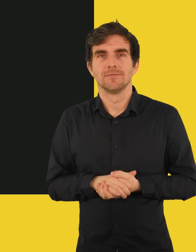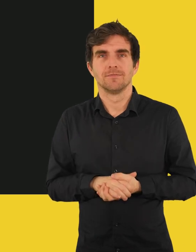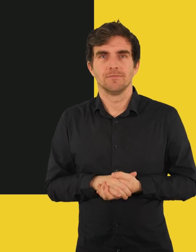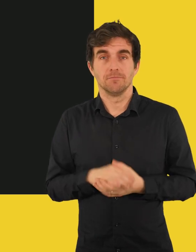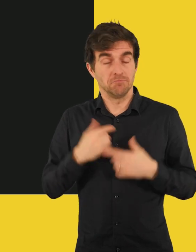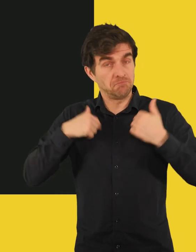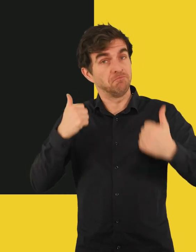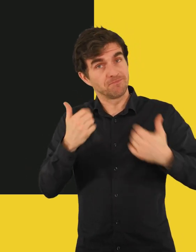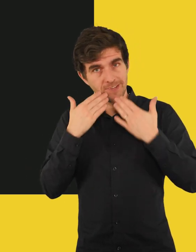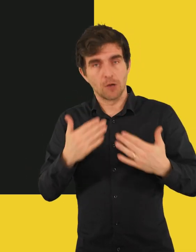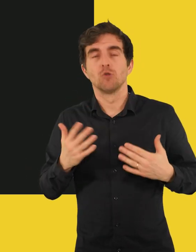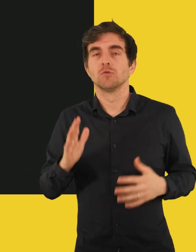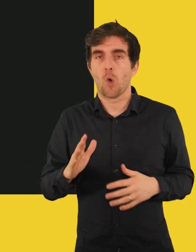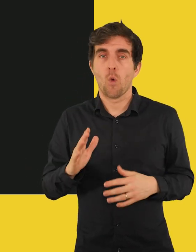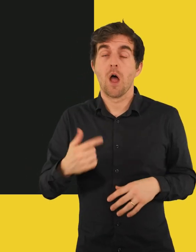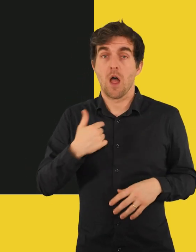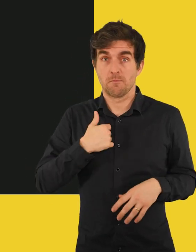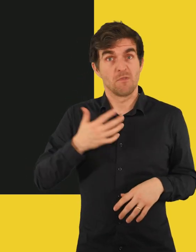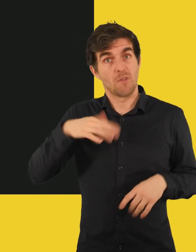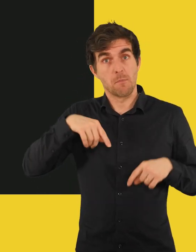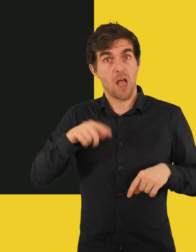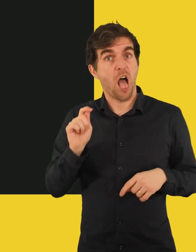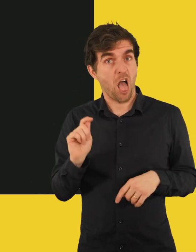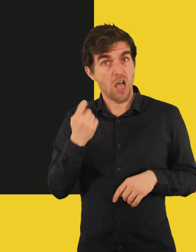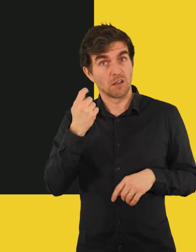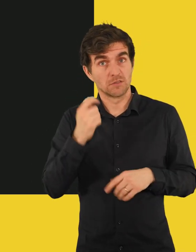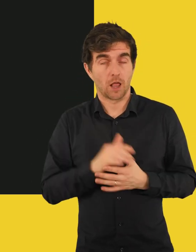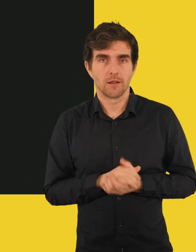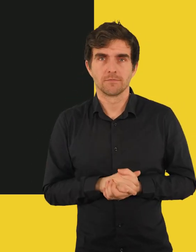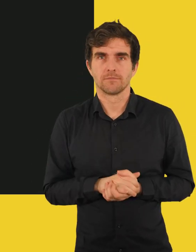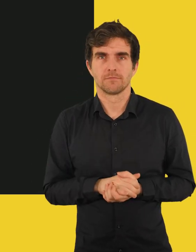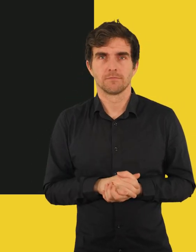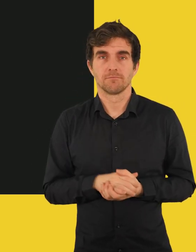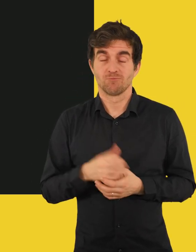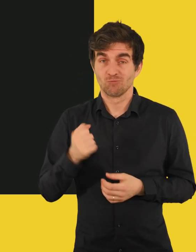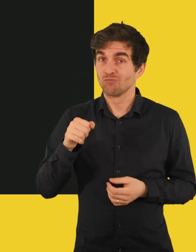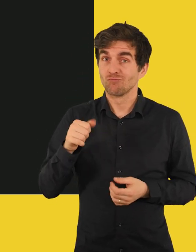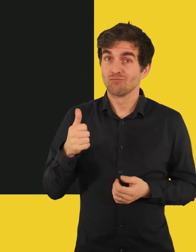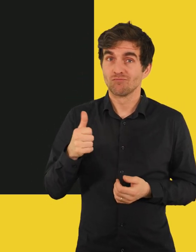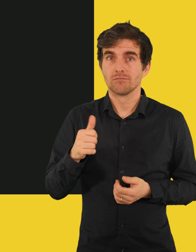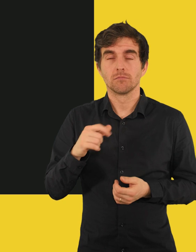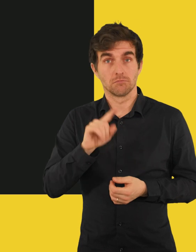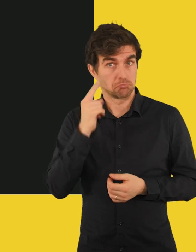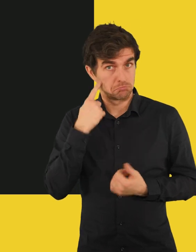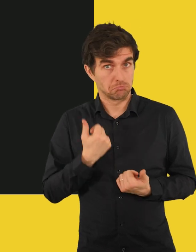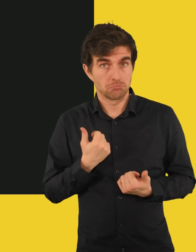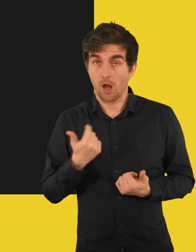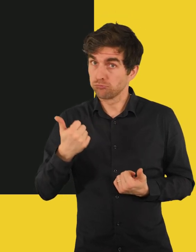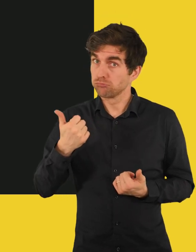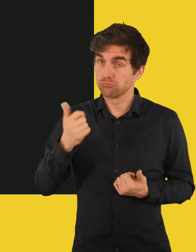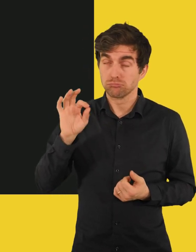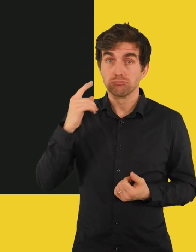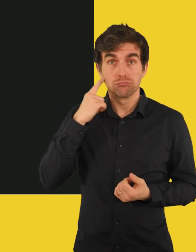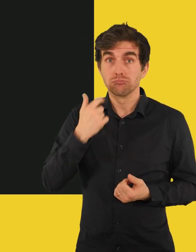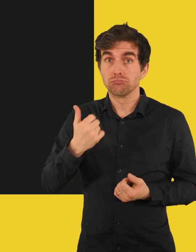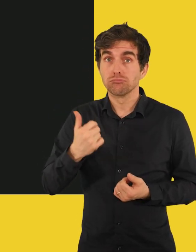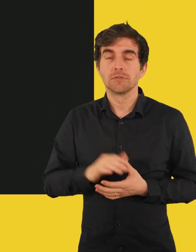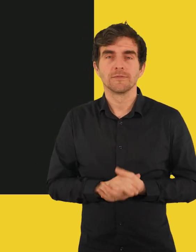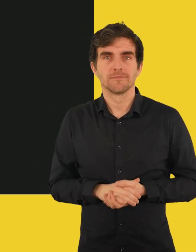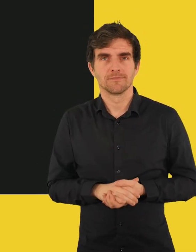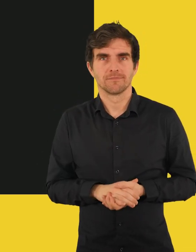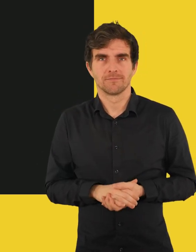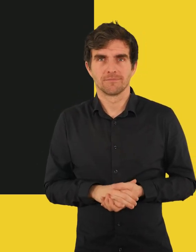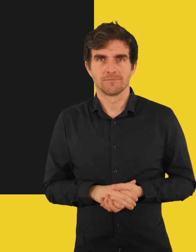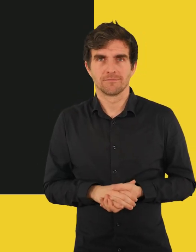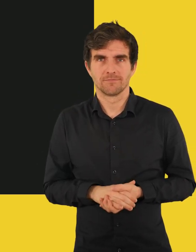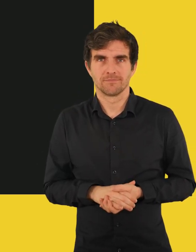doing? Doing very well. So I'm from Kenya. Yes. So can you hear me well?